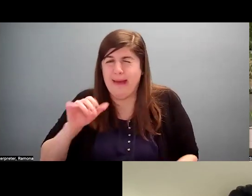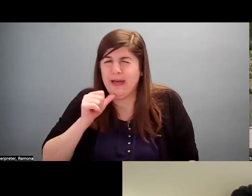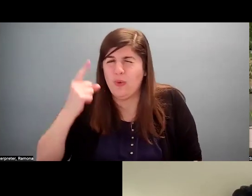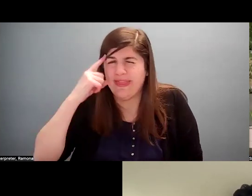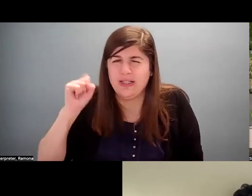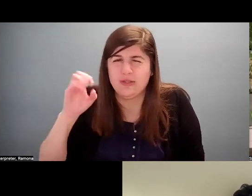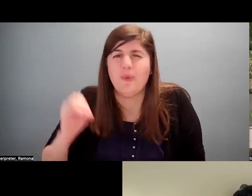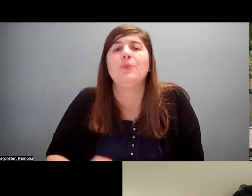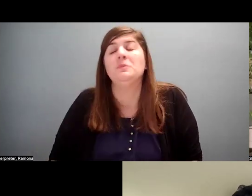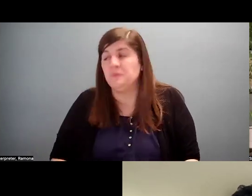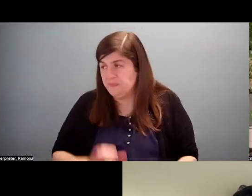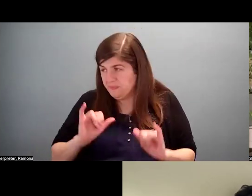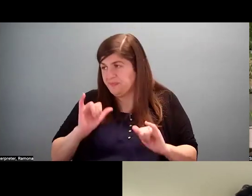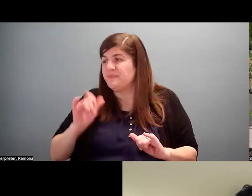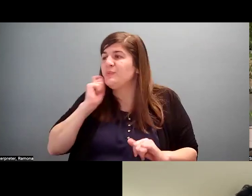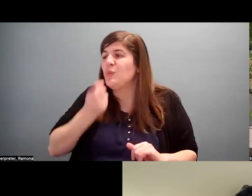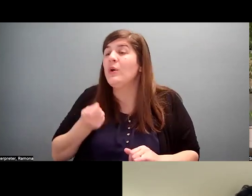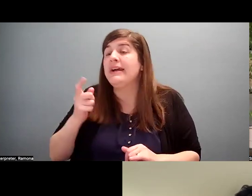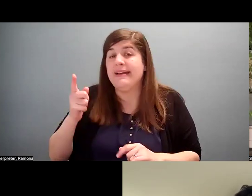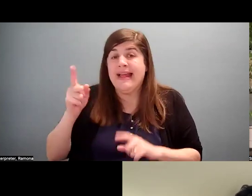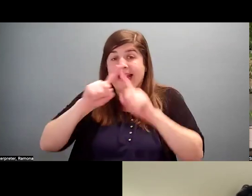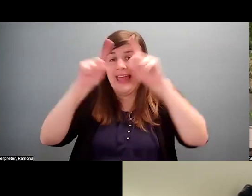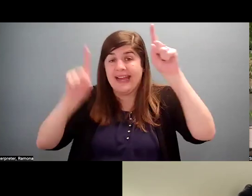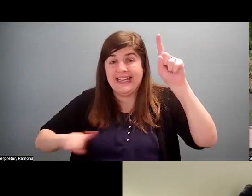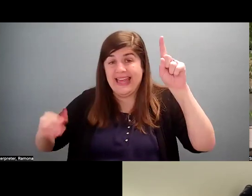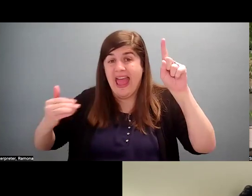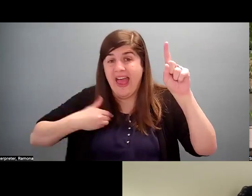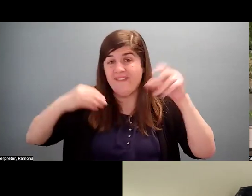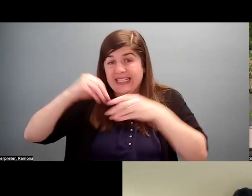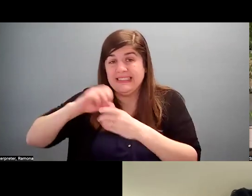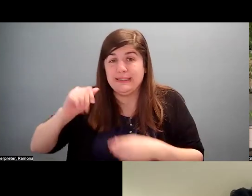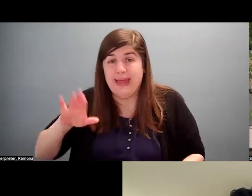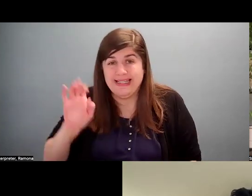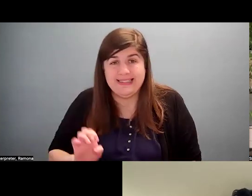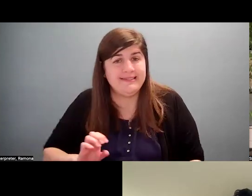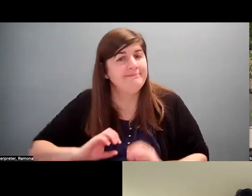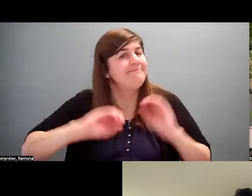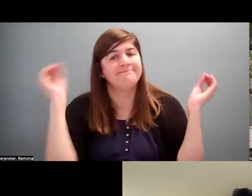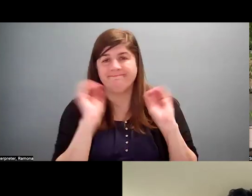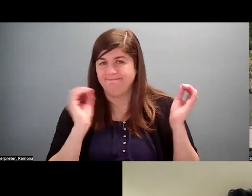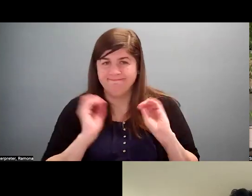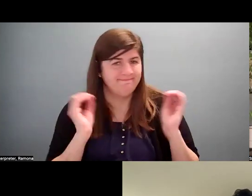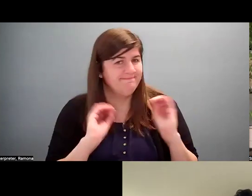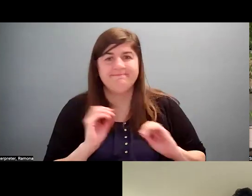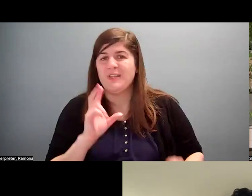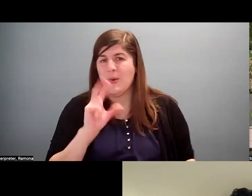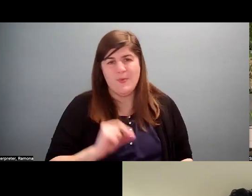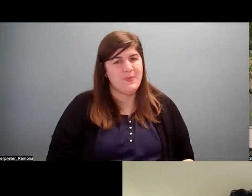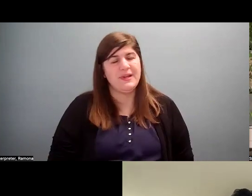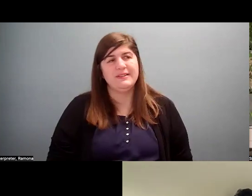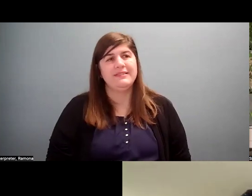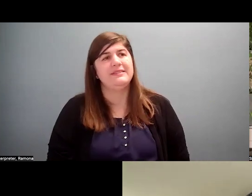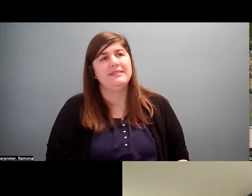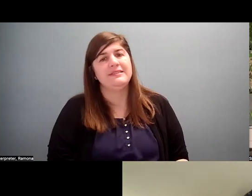cool. Um, is there lightning in space? No, because you